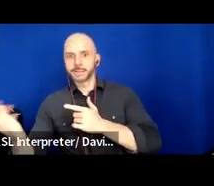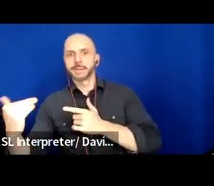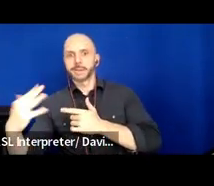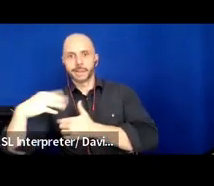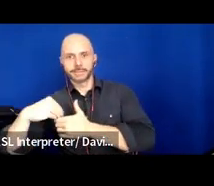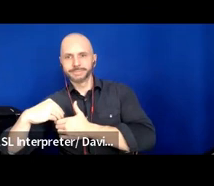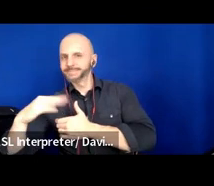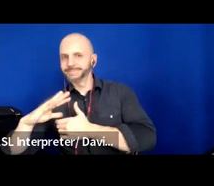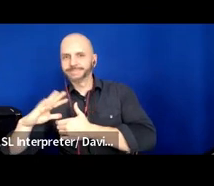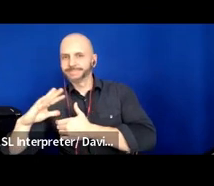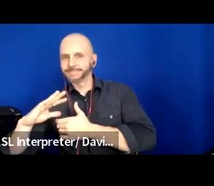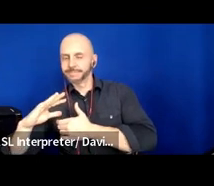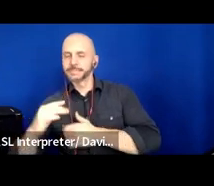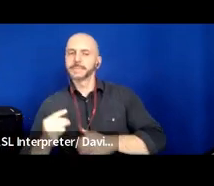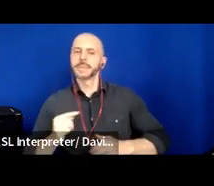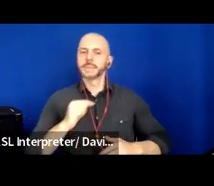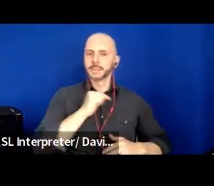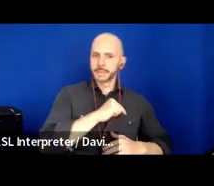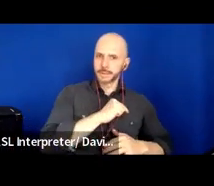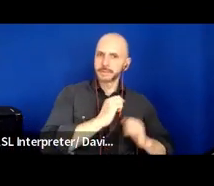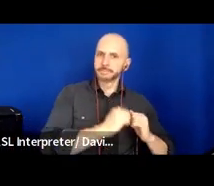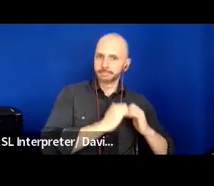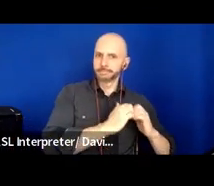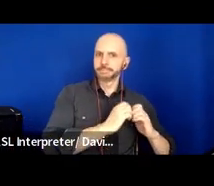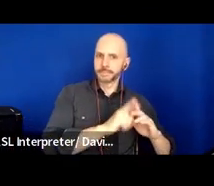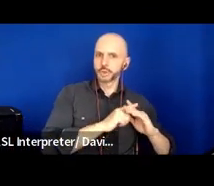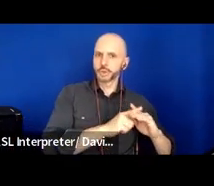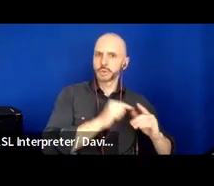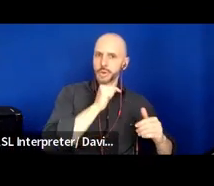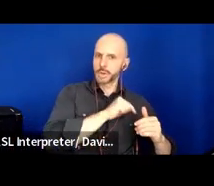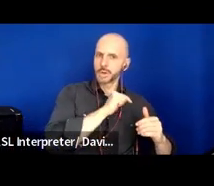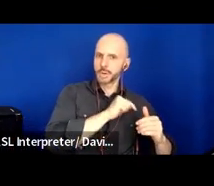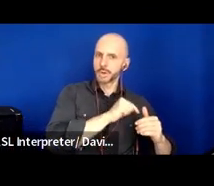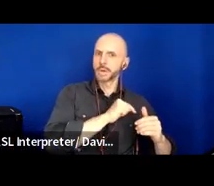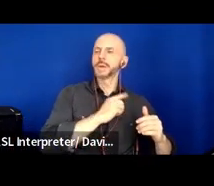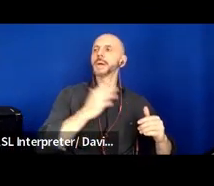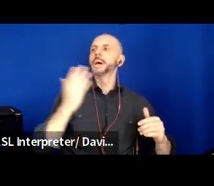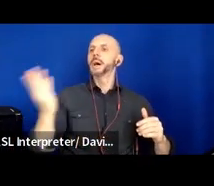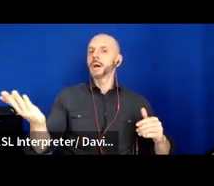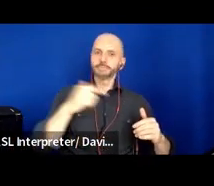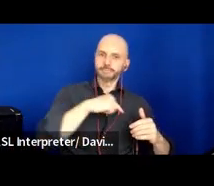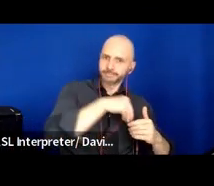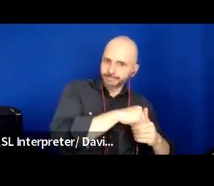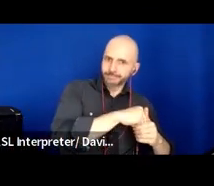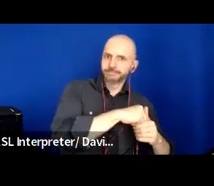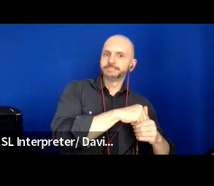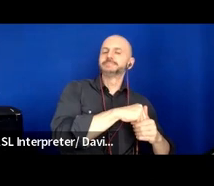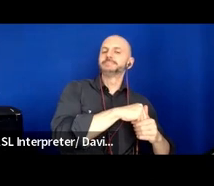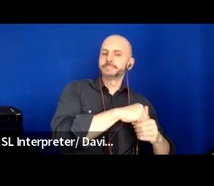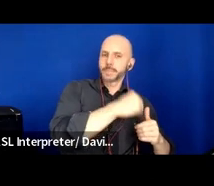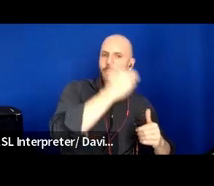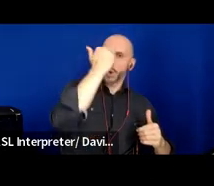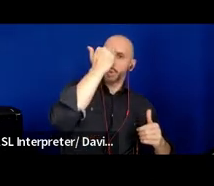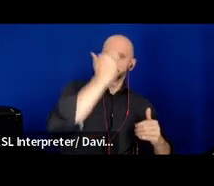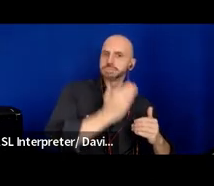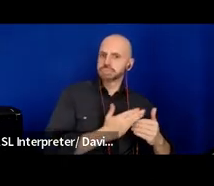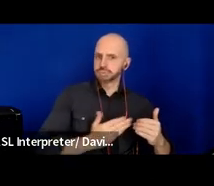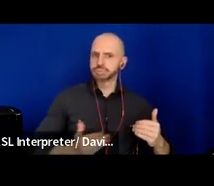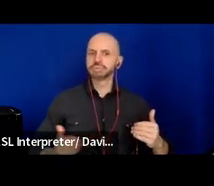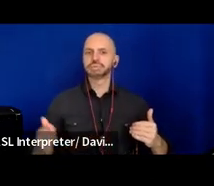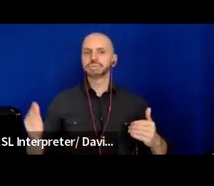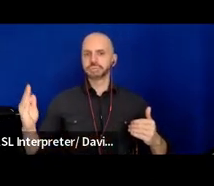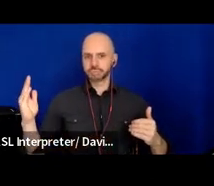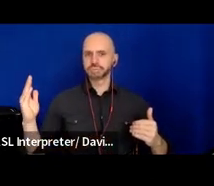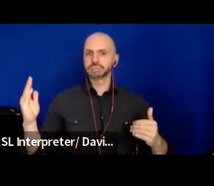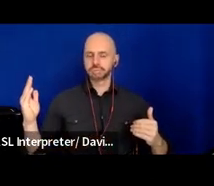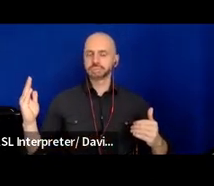real significant critiques of the work will then set you back more than if you just started with engaging with folks, you know, to create